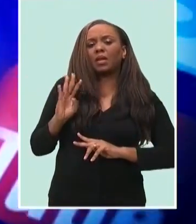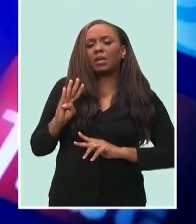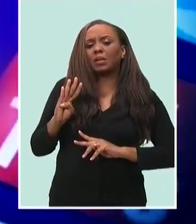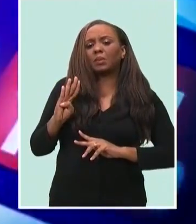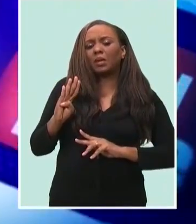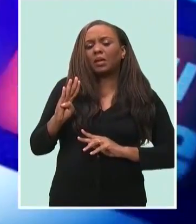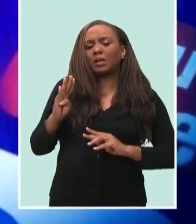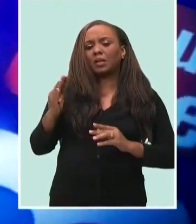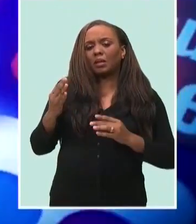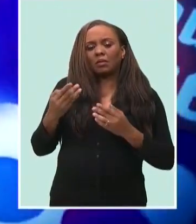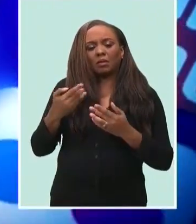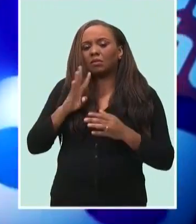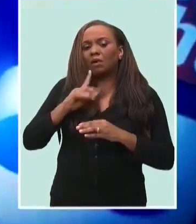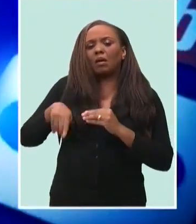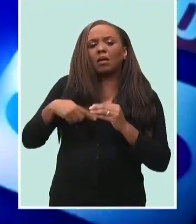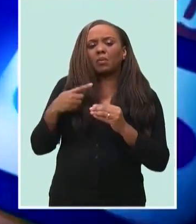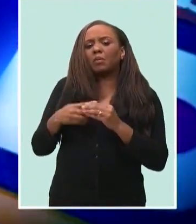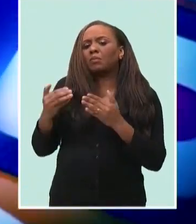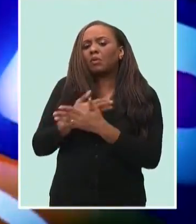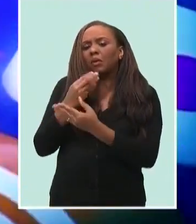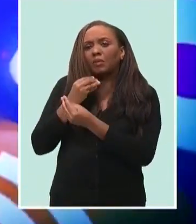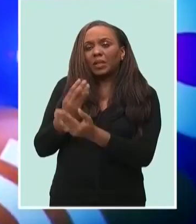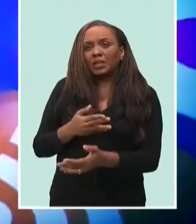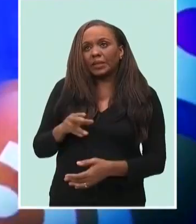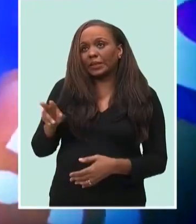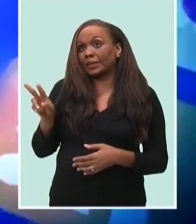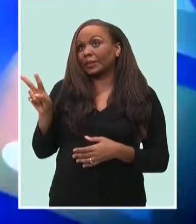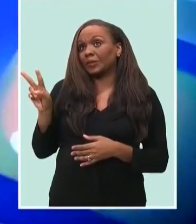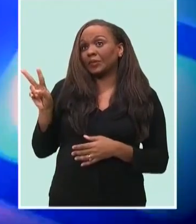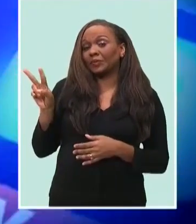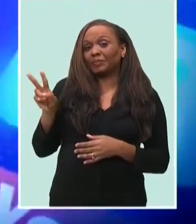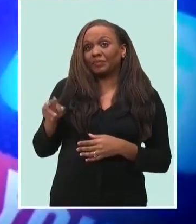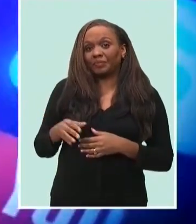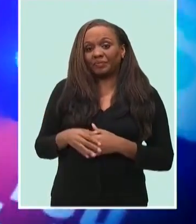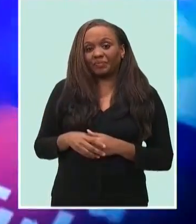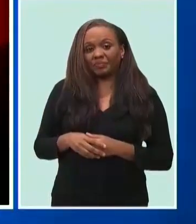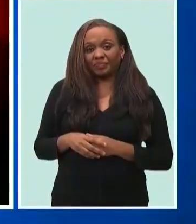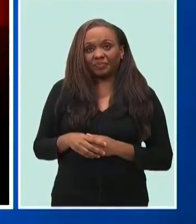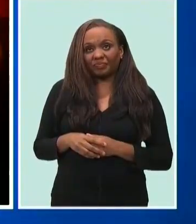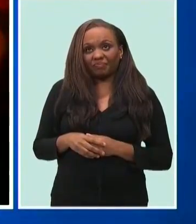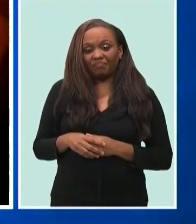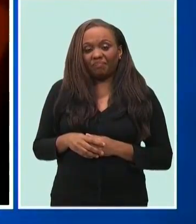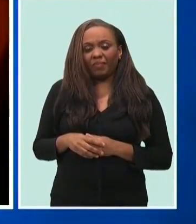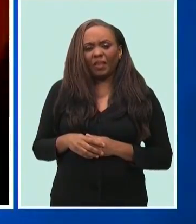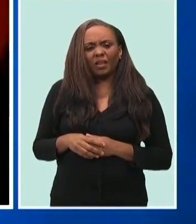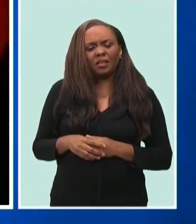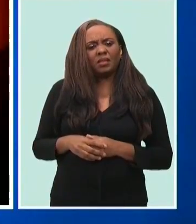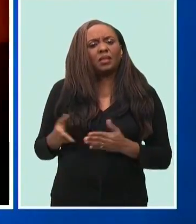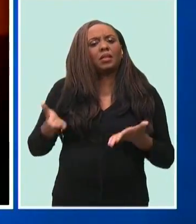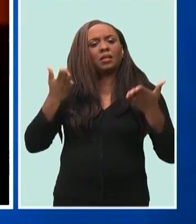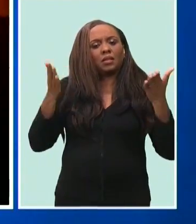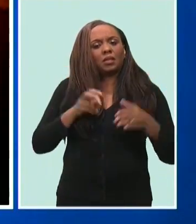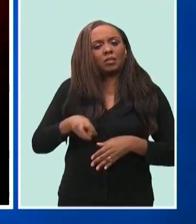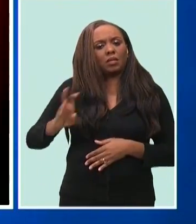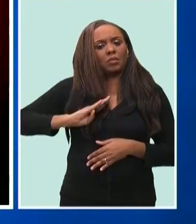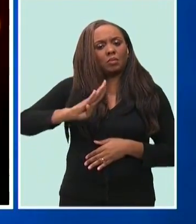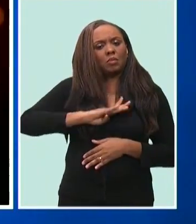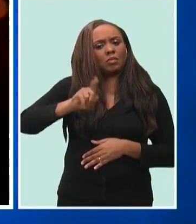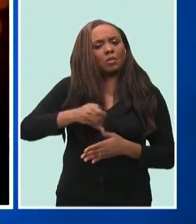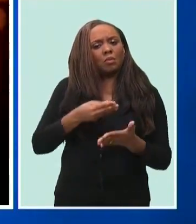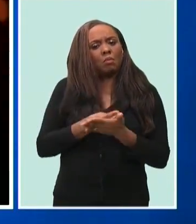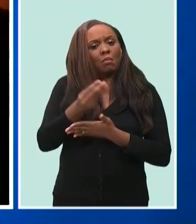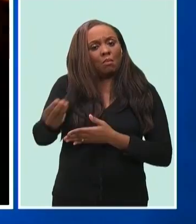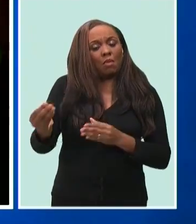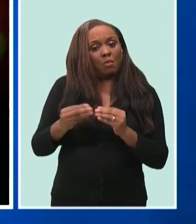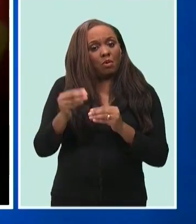say about this new information. Elvin Broom suggests the Transport Board should buy more buses and then,